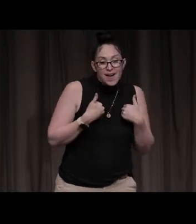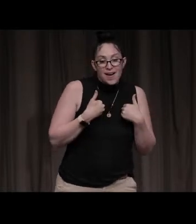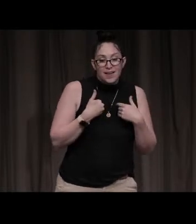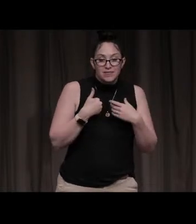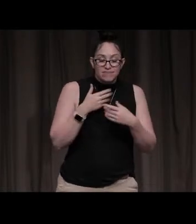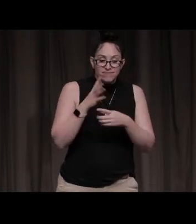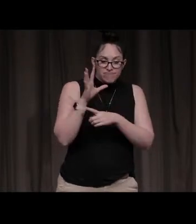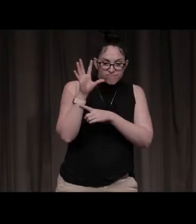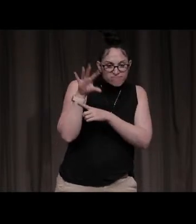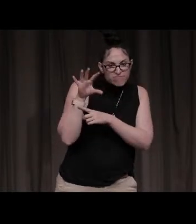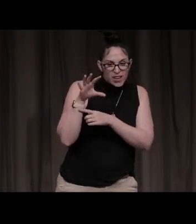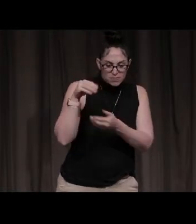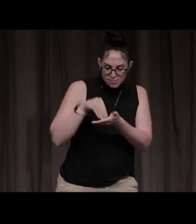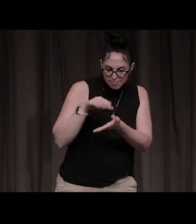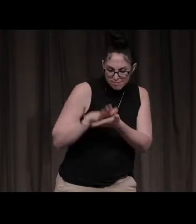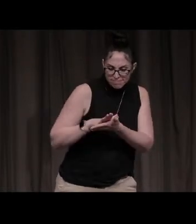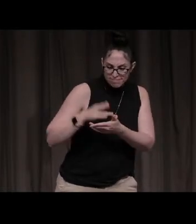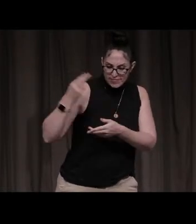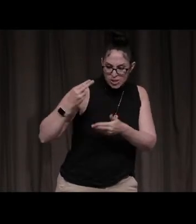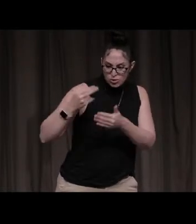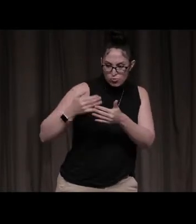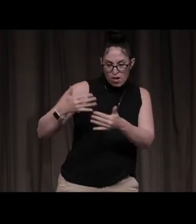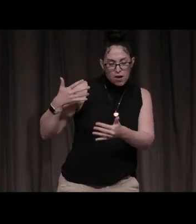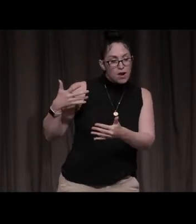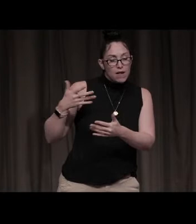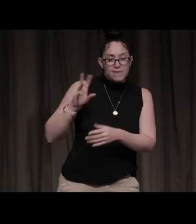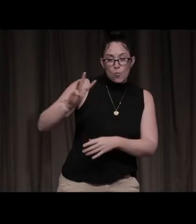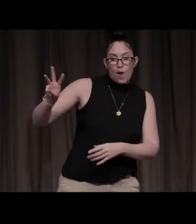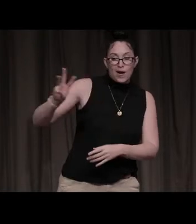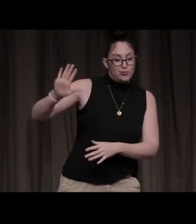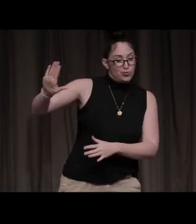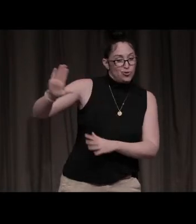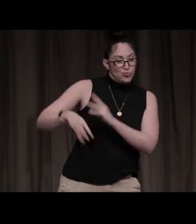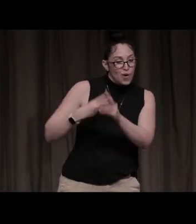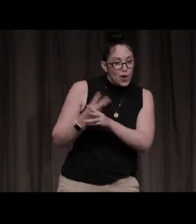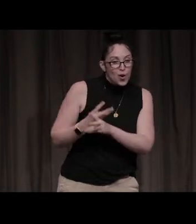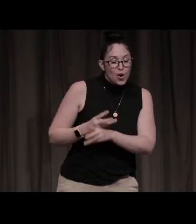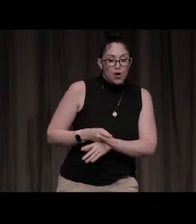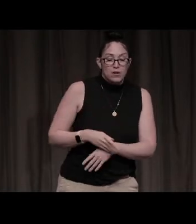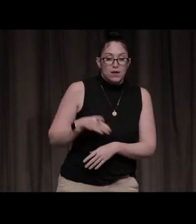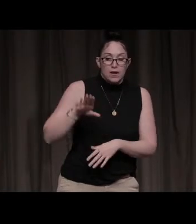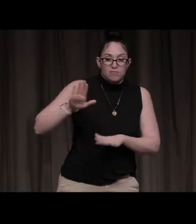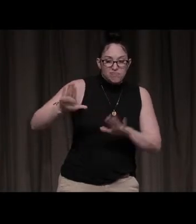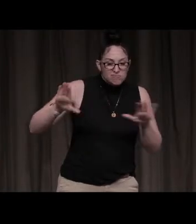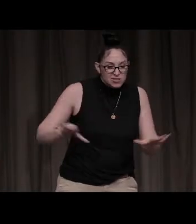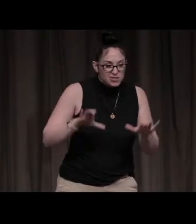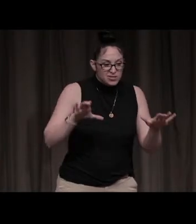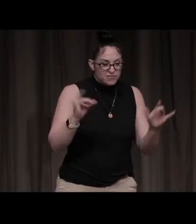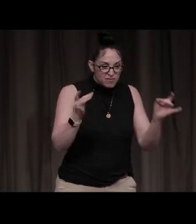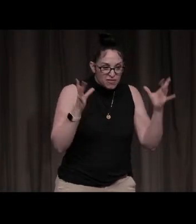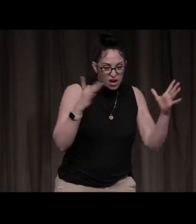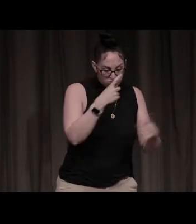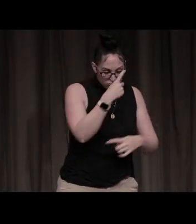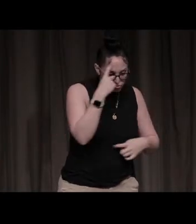documentaries that critique so much of Western civilization and the traumas that we've endured. And I'm particularly thinking about this beautiful